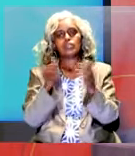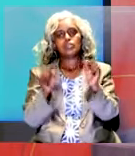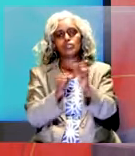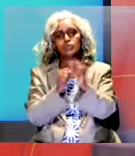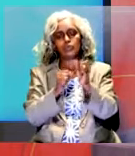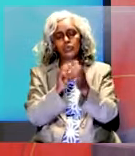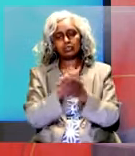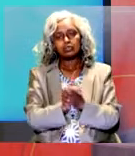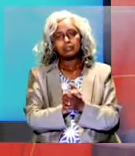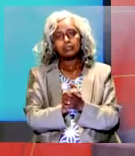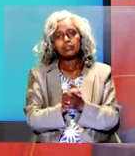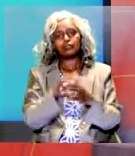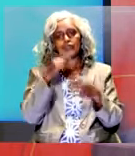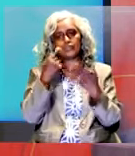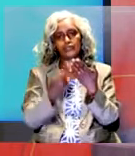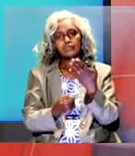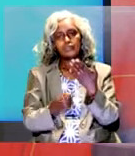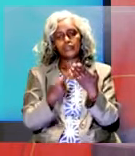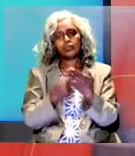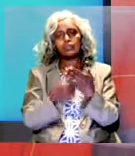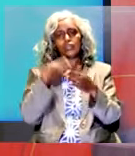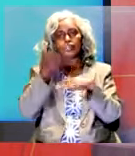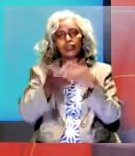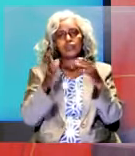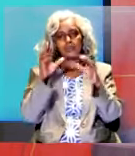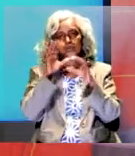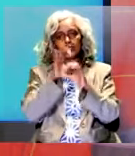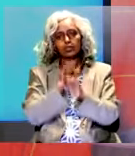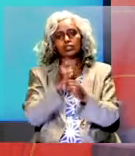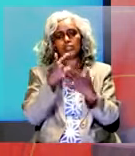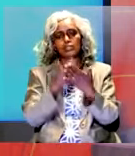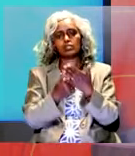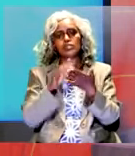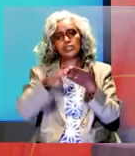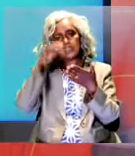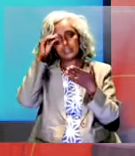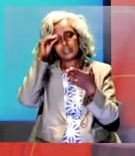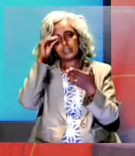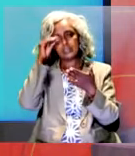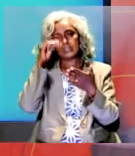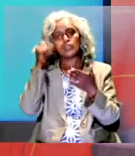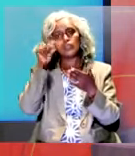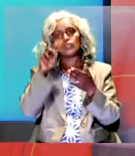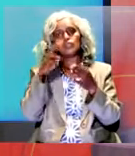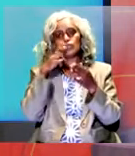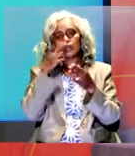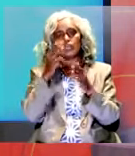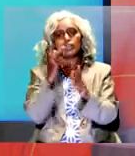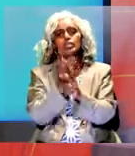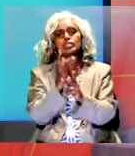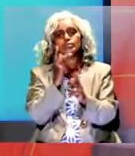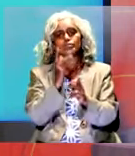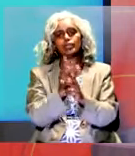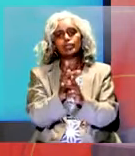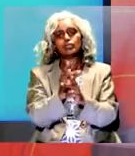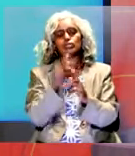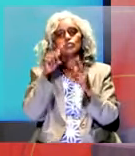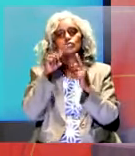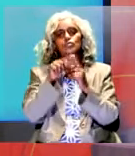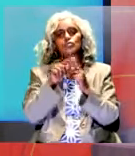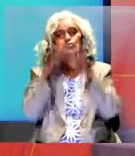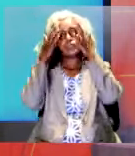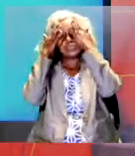sequence. So after completing this lesson you are expected